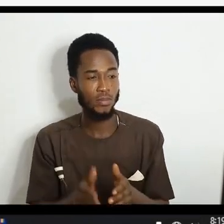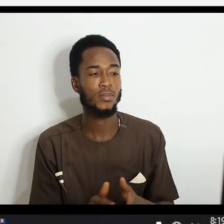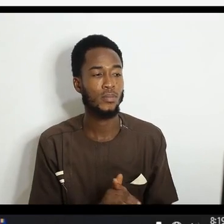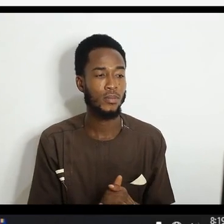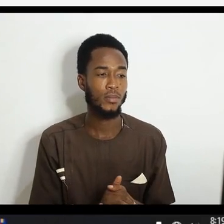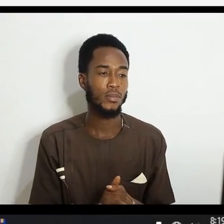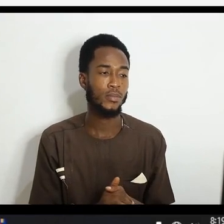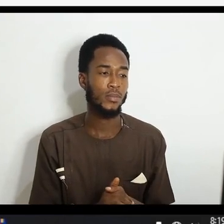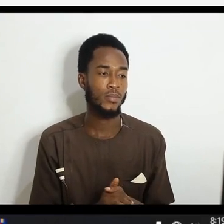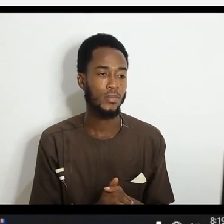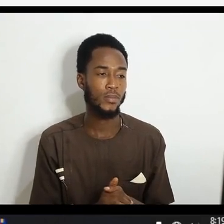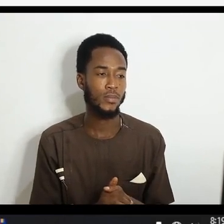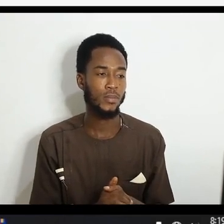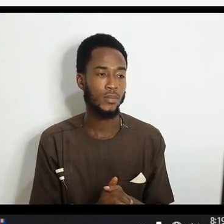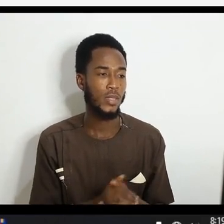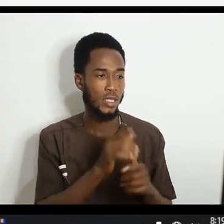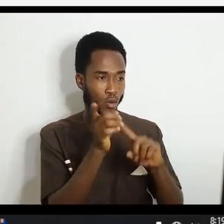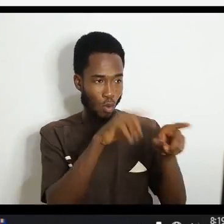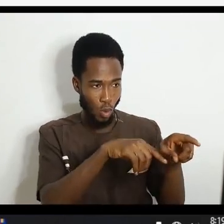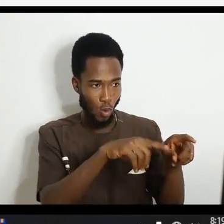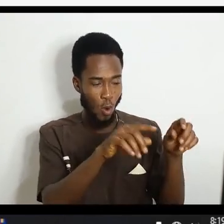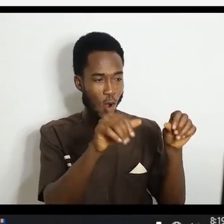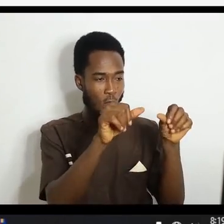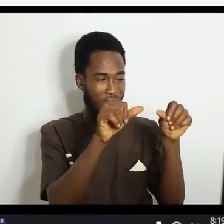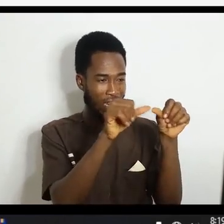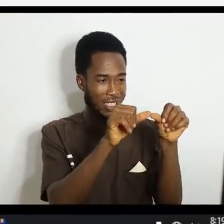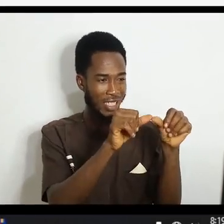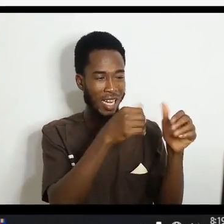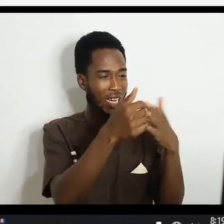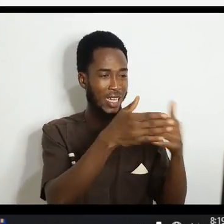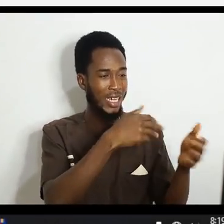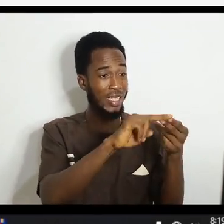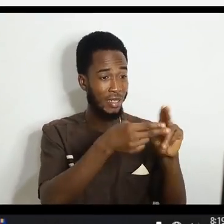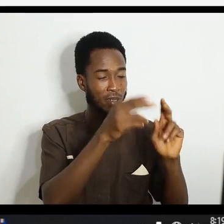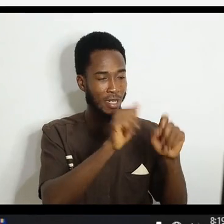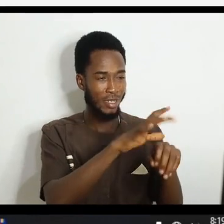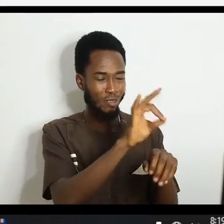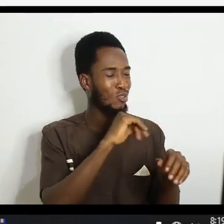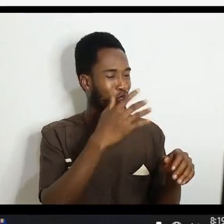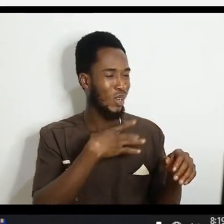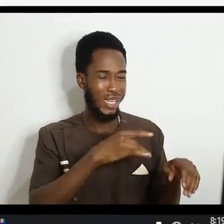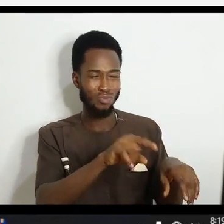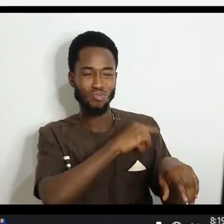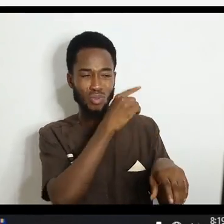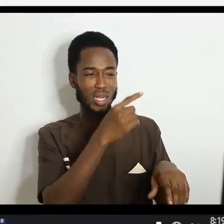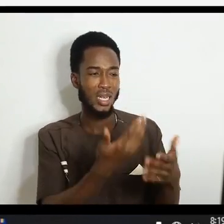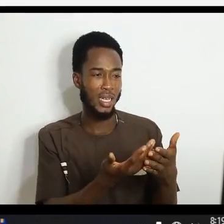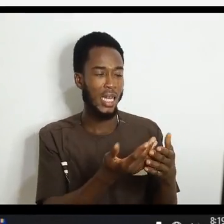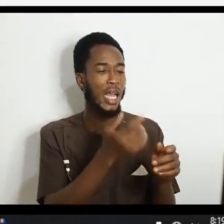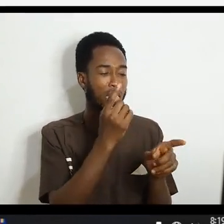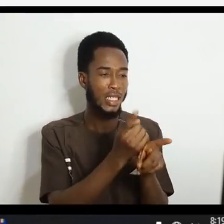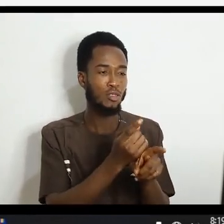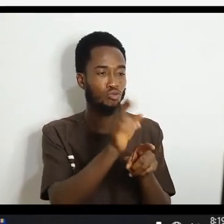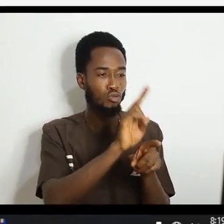select the number of the font you want. Okay, so in case you don't want to go to that process, you can use